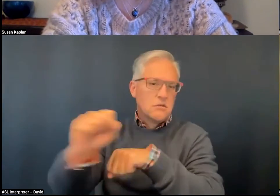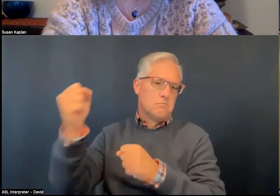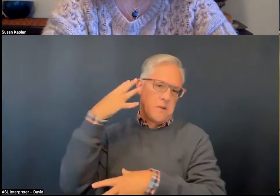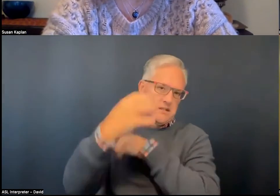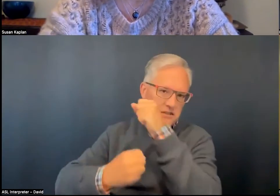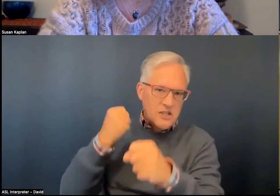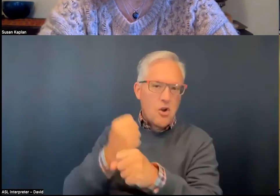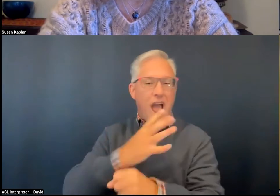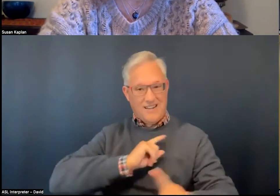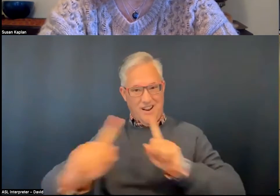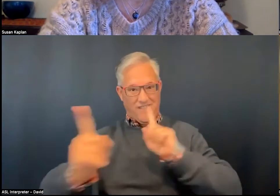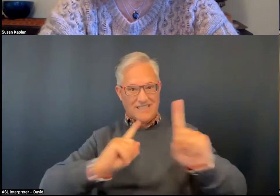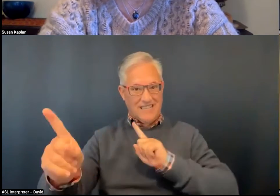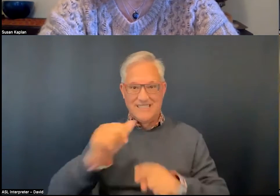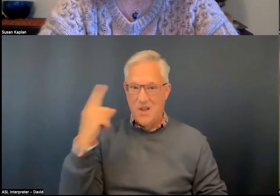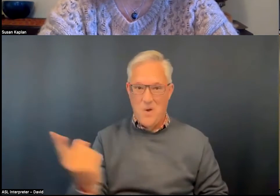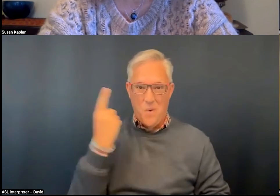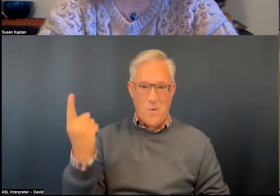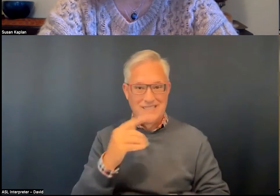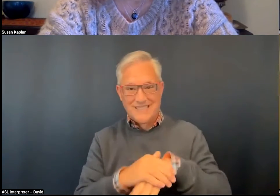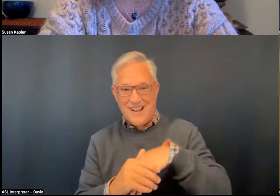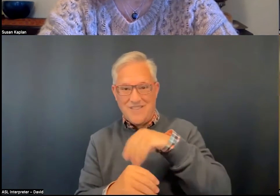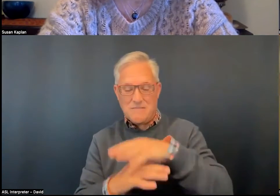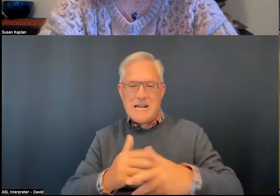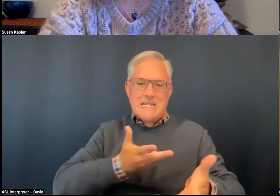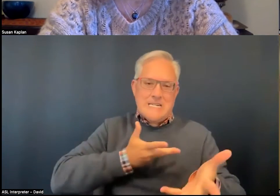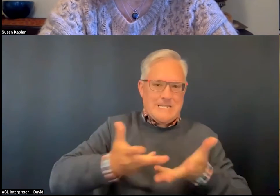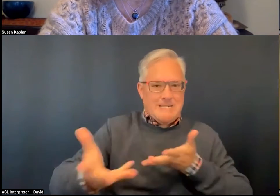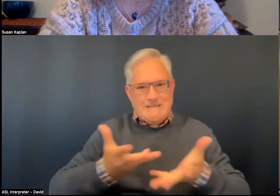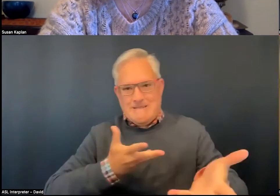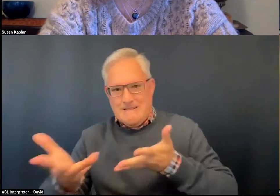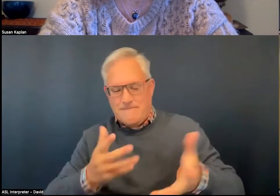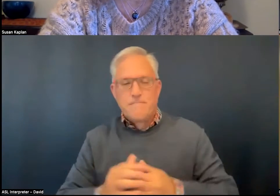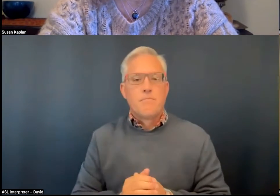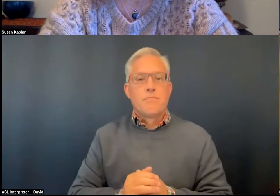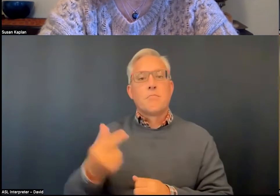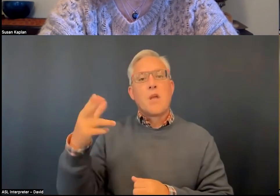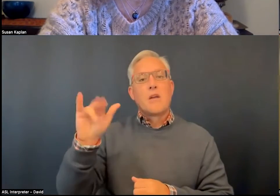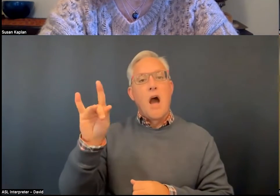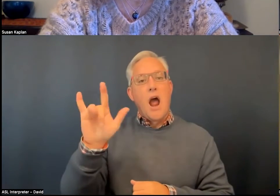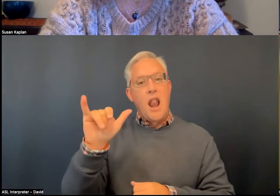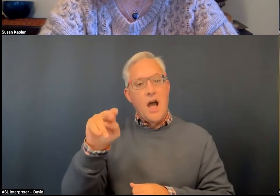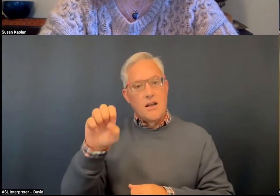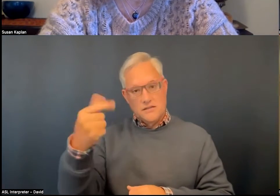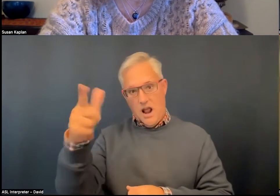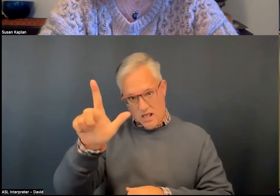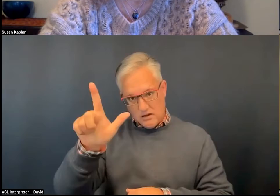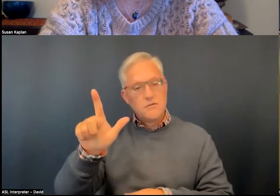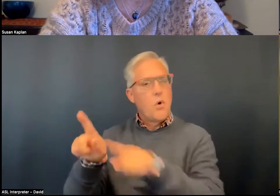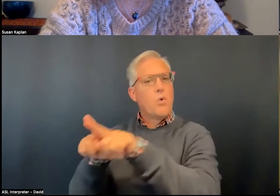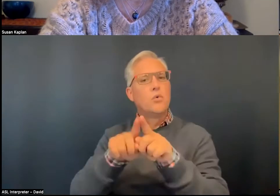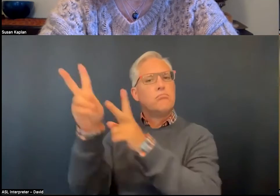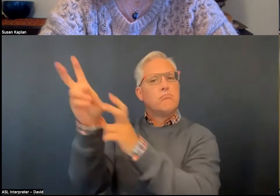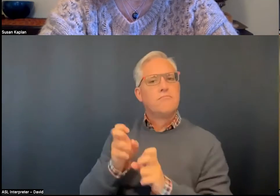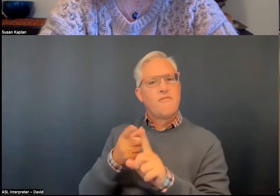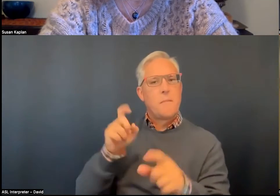conversations. The guidelines themselves will also be available for free download on the DPA's website, ensuring